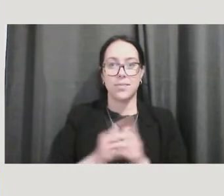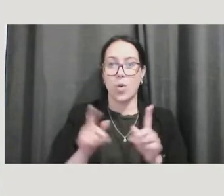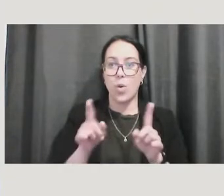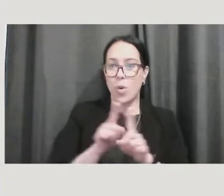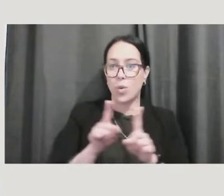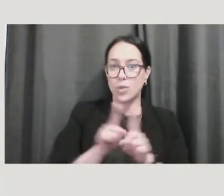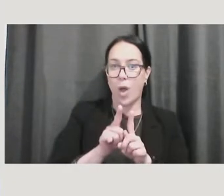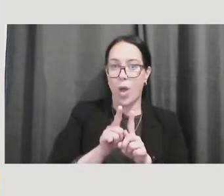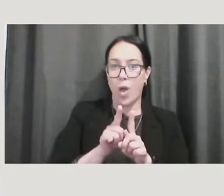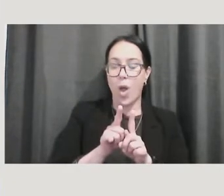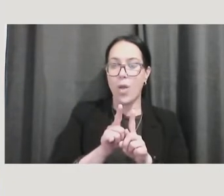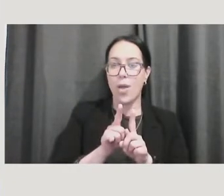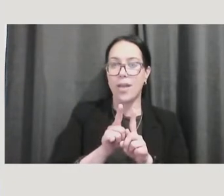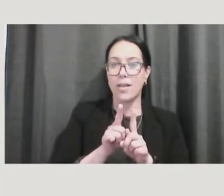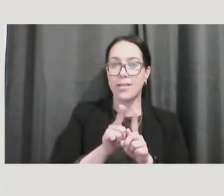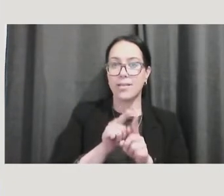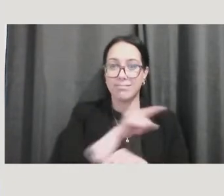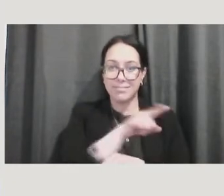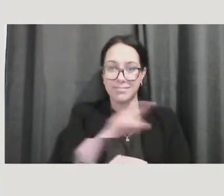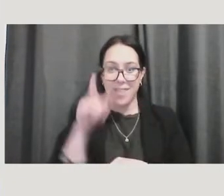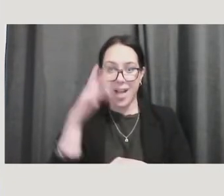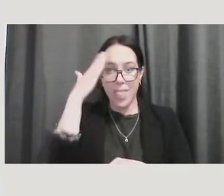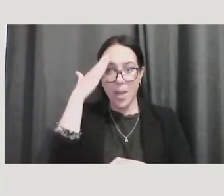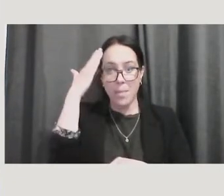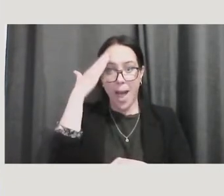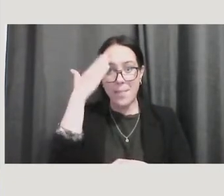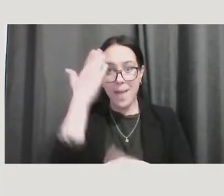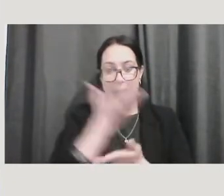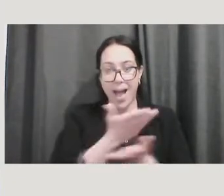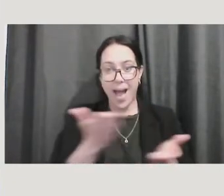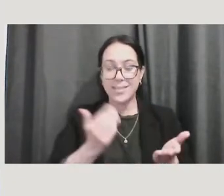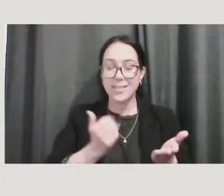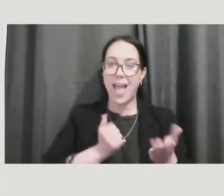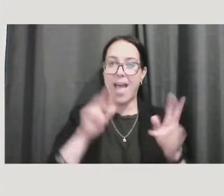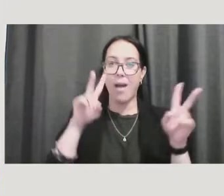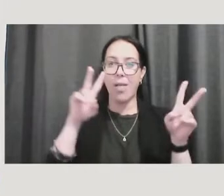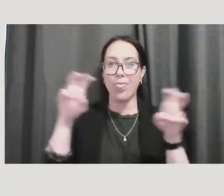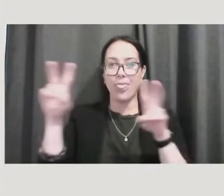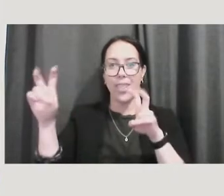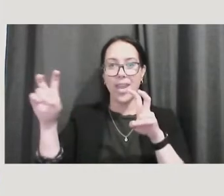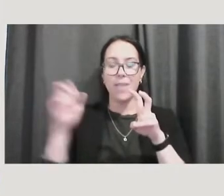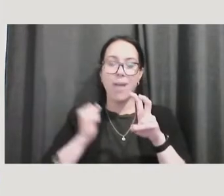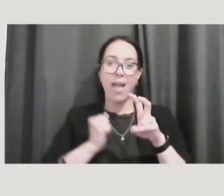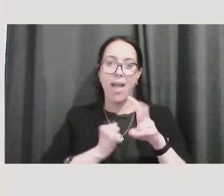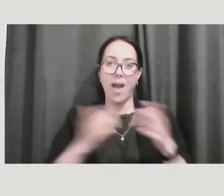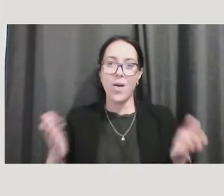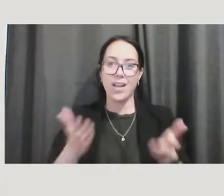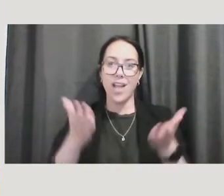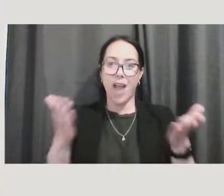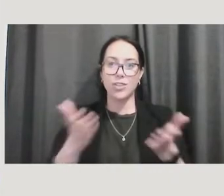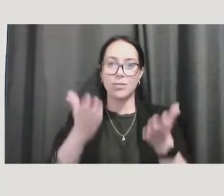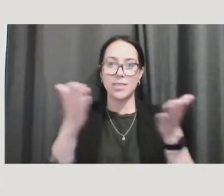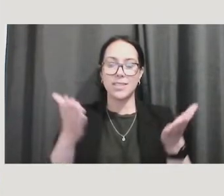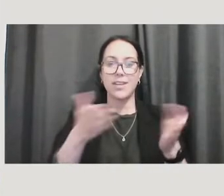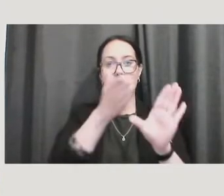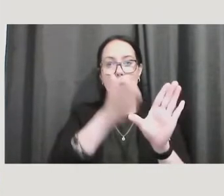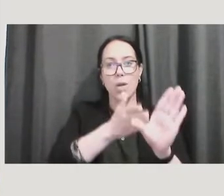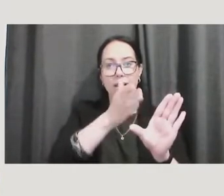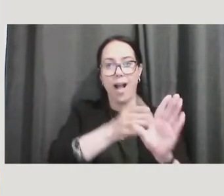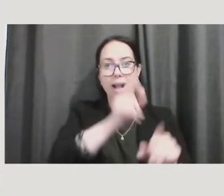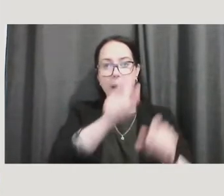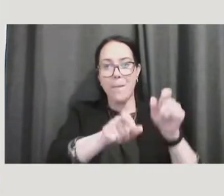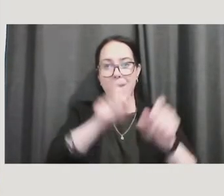with The Mamas our theme our encouragement for our young people to learn